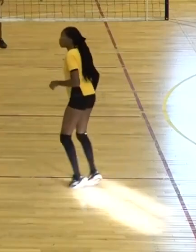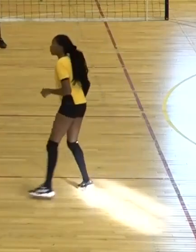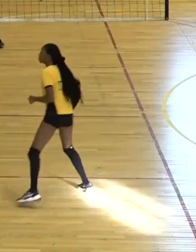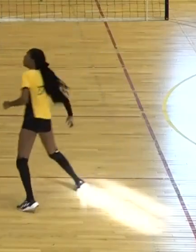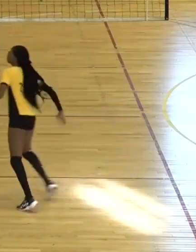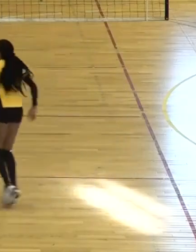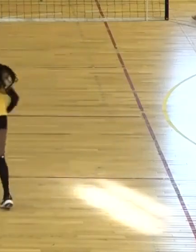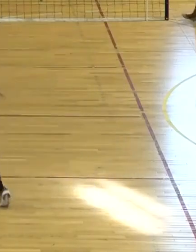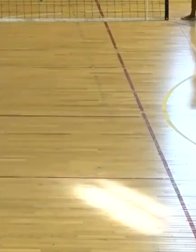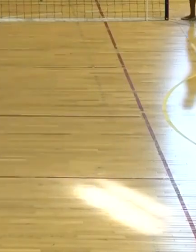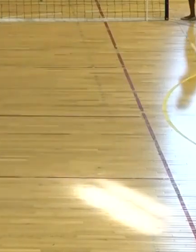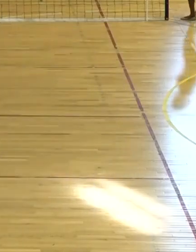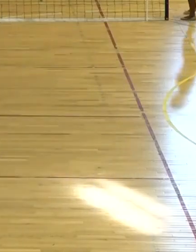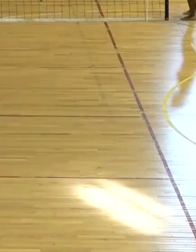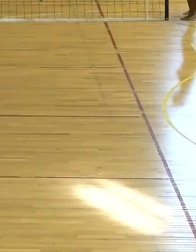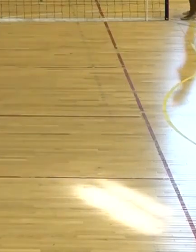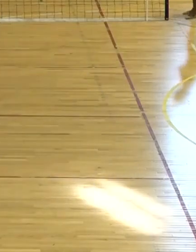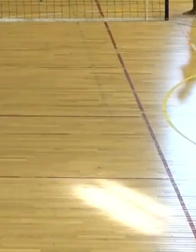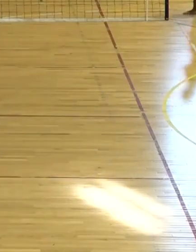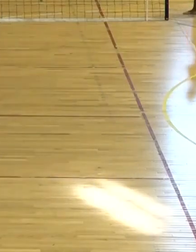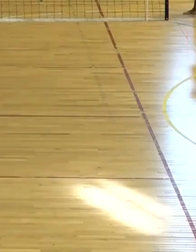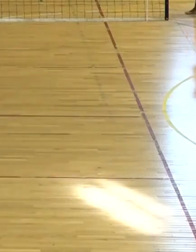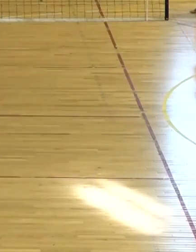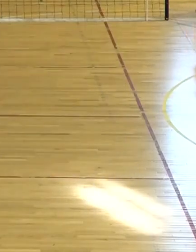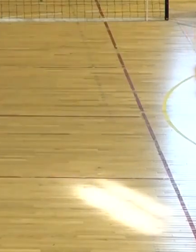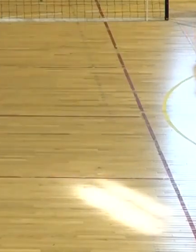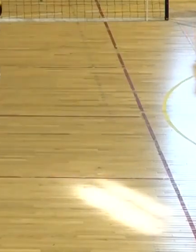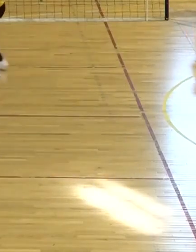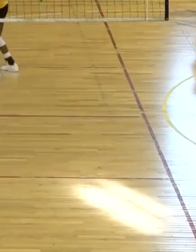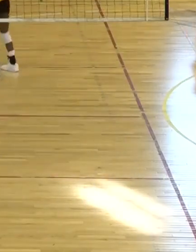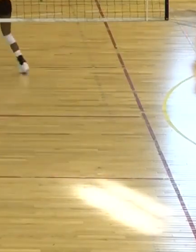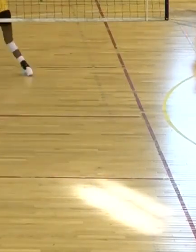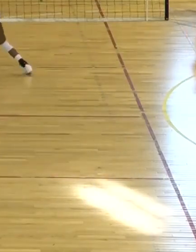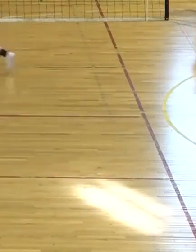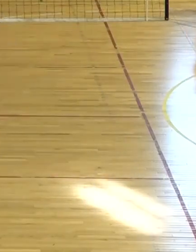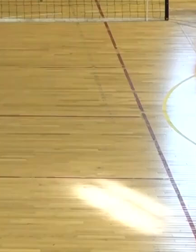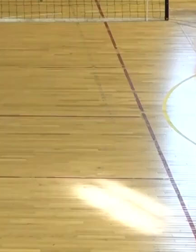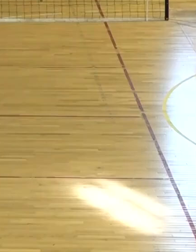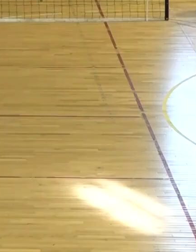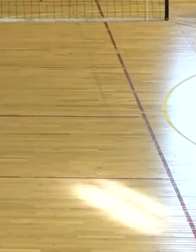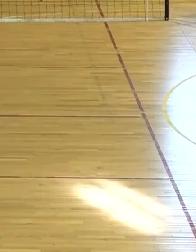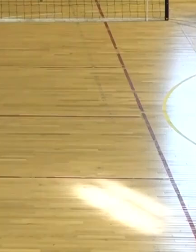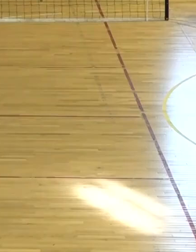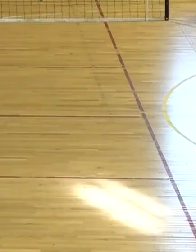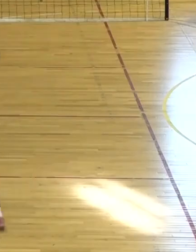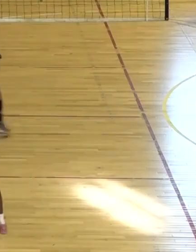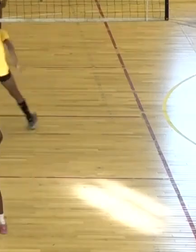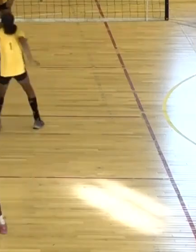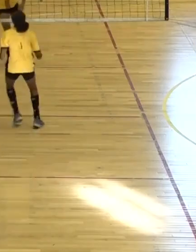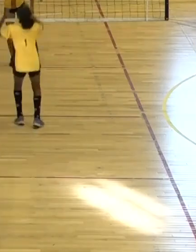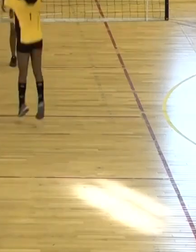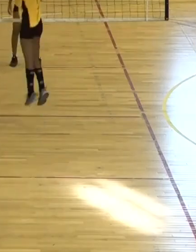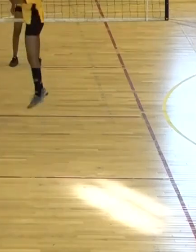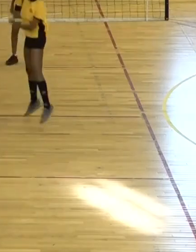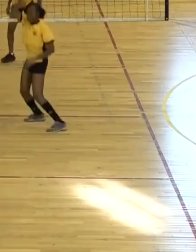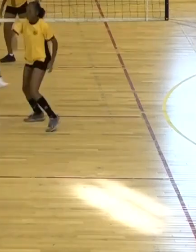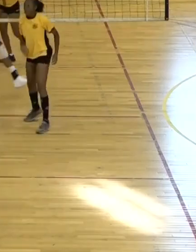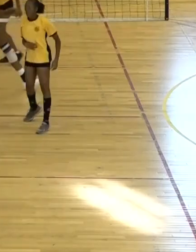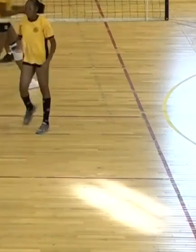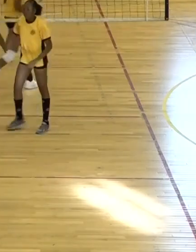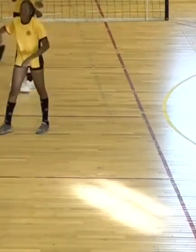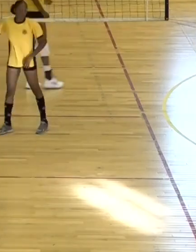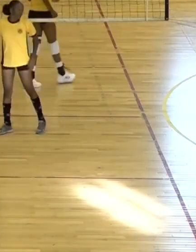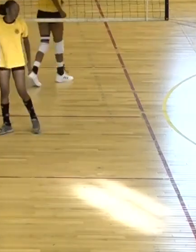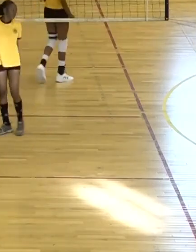in the second after a switch of ends. This sequence exemplified how intense the exchanges became. Kara Watson